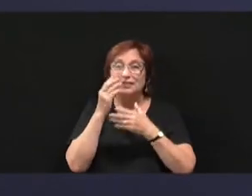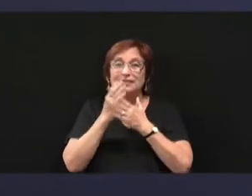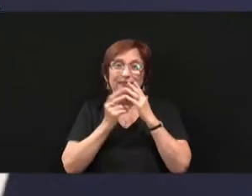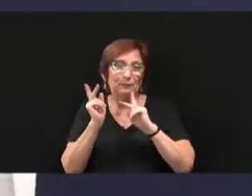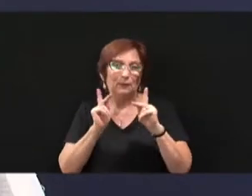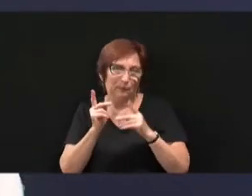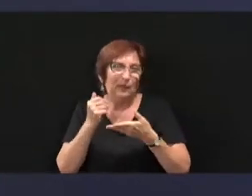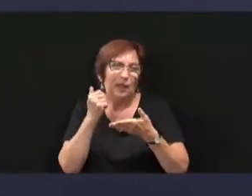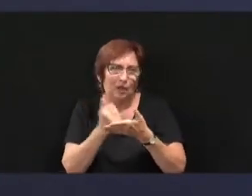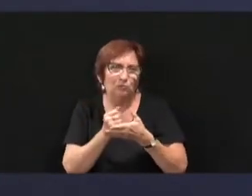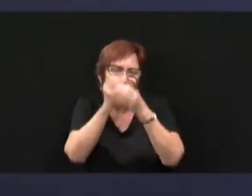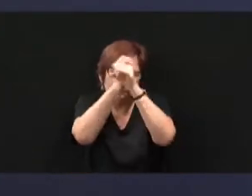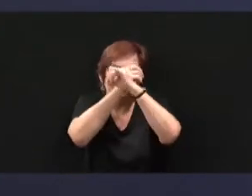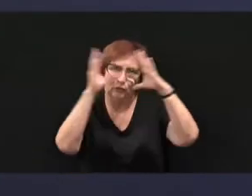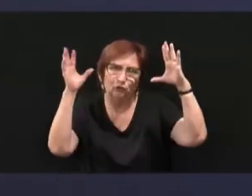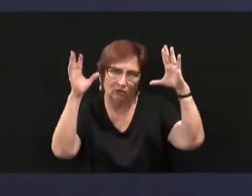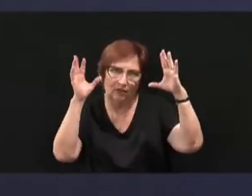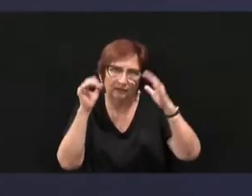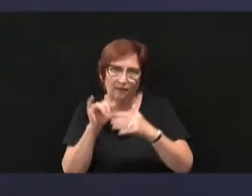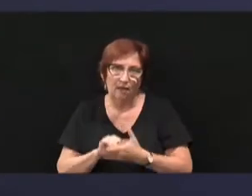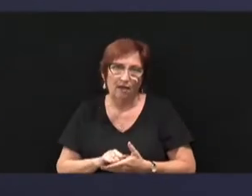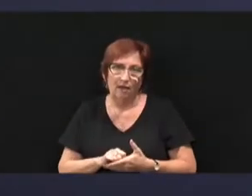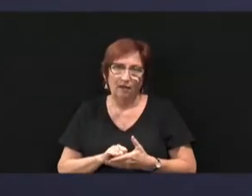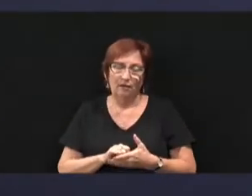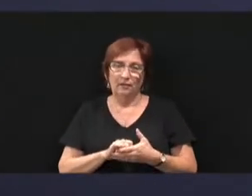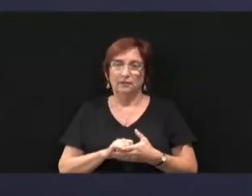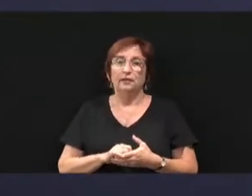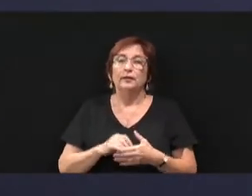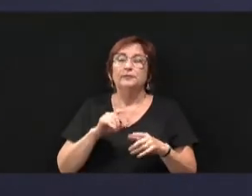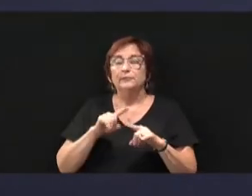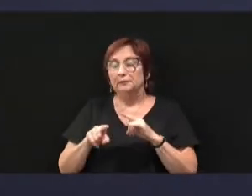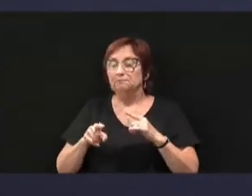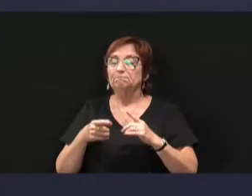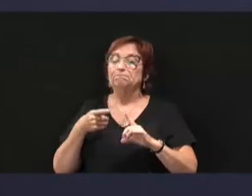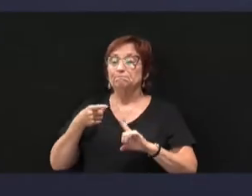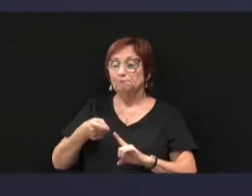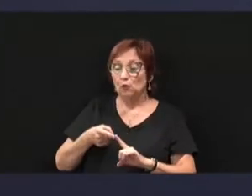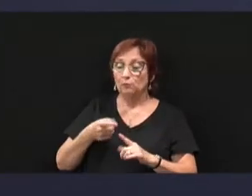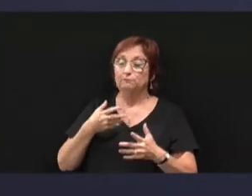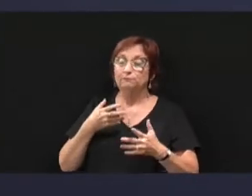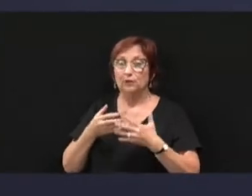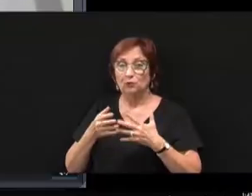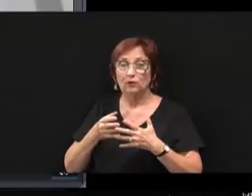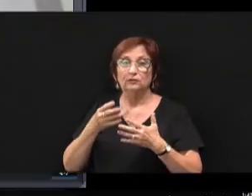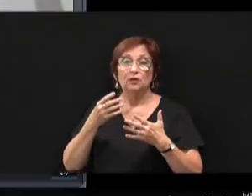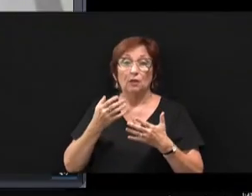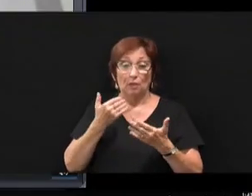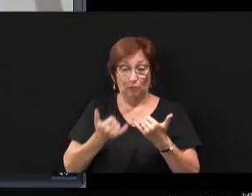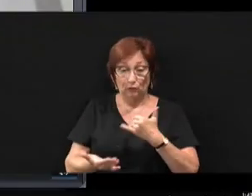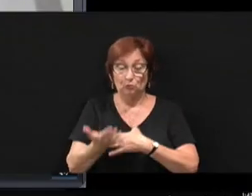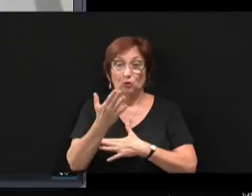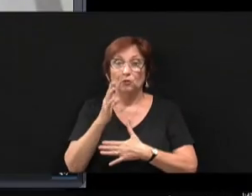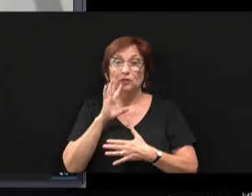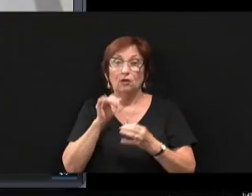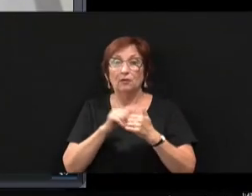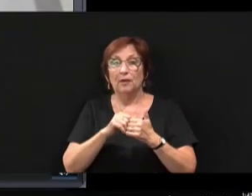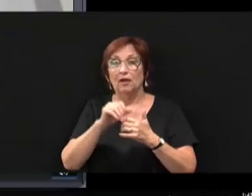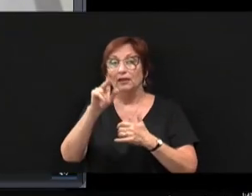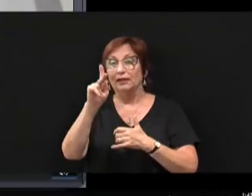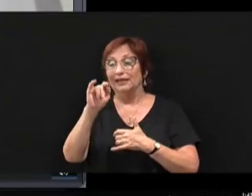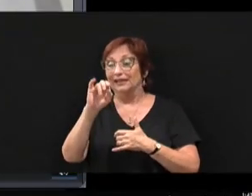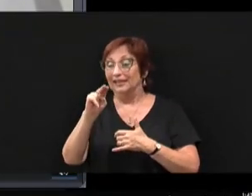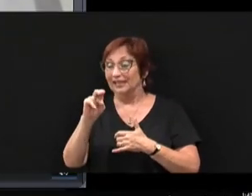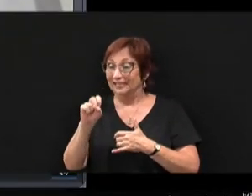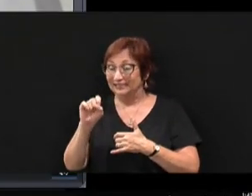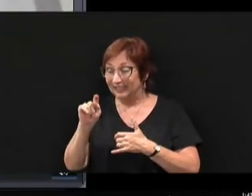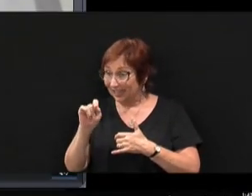does. Okay, so anyway, what you want to do, we talked earlier this morning about the kinesthetic piece is the